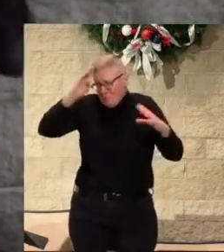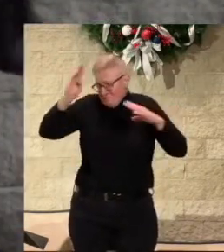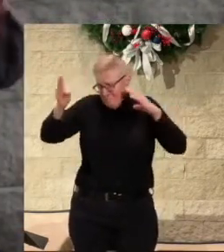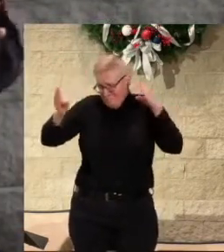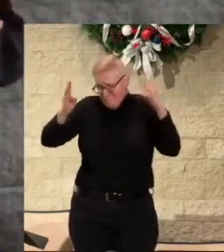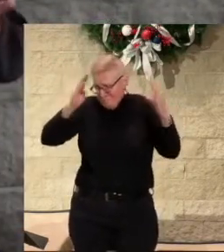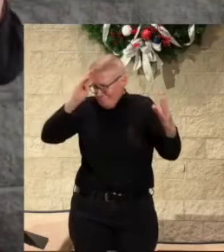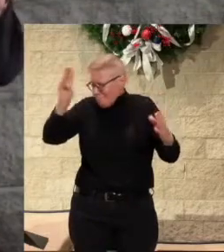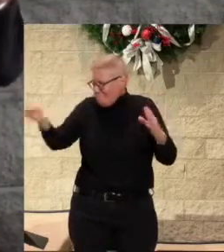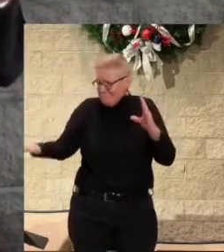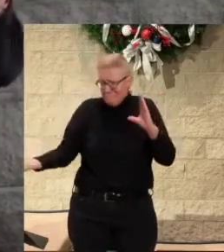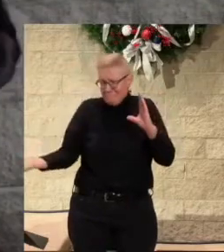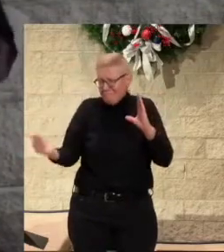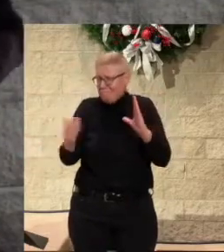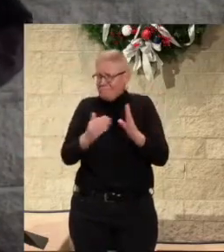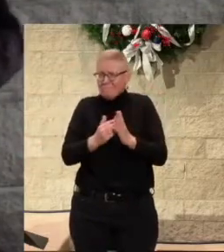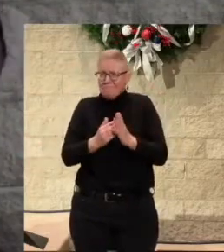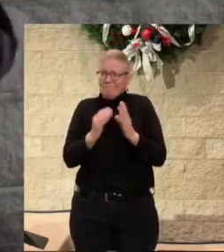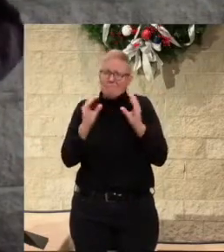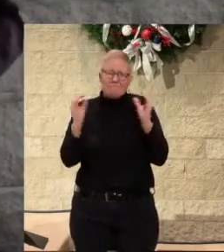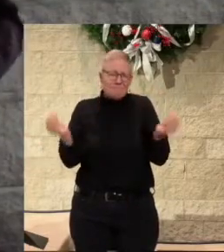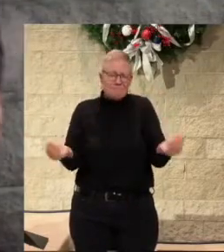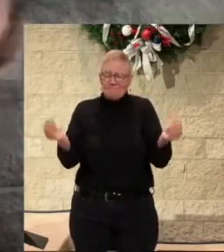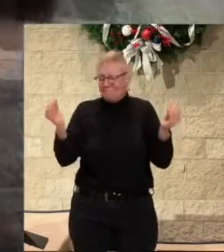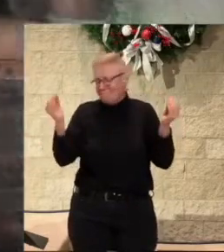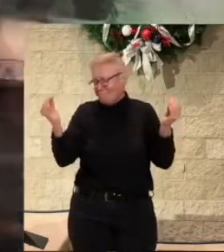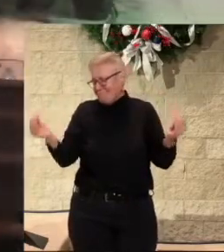greetings once again.